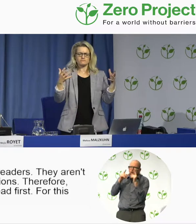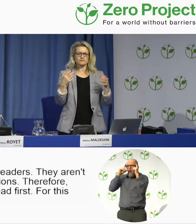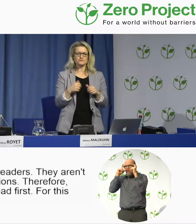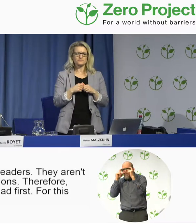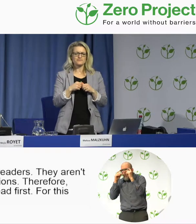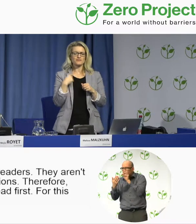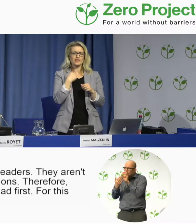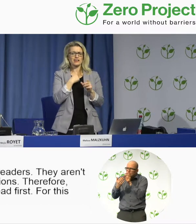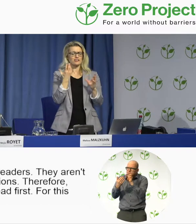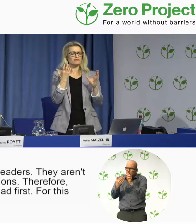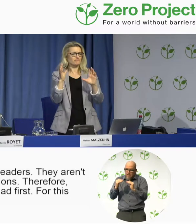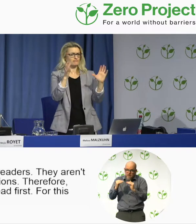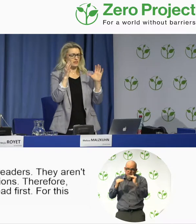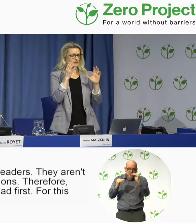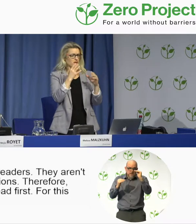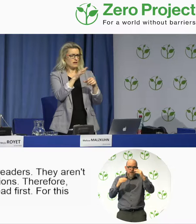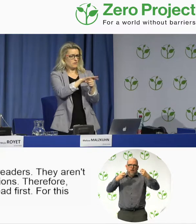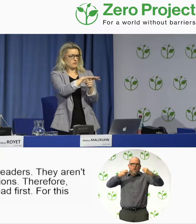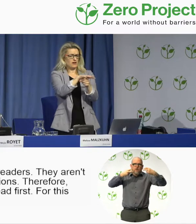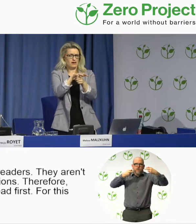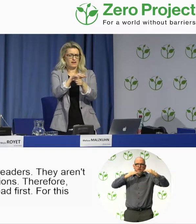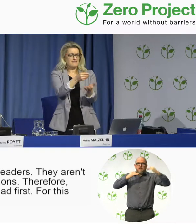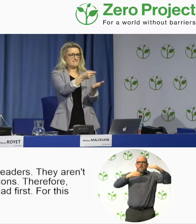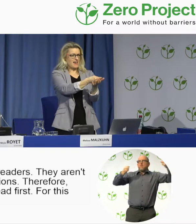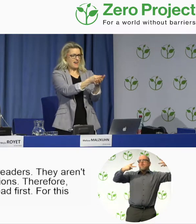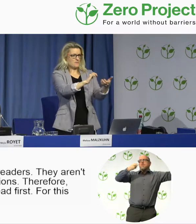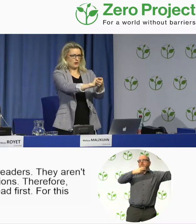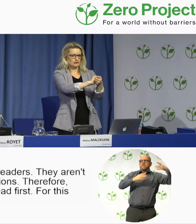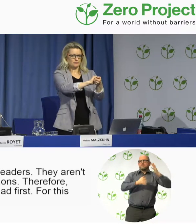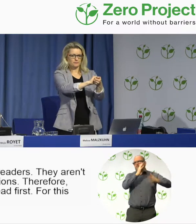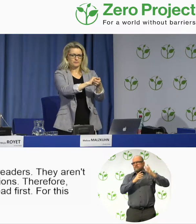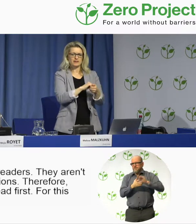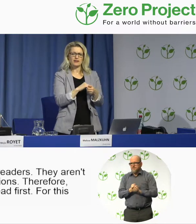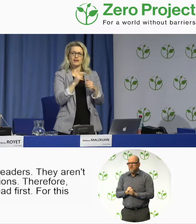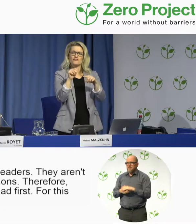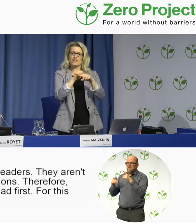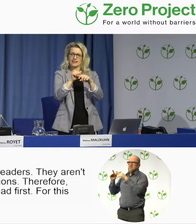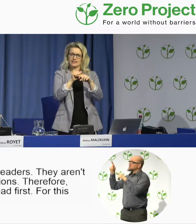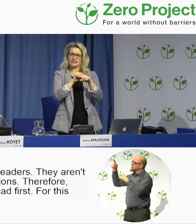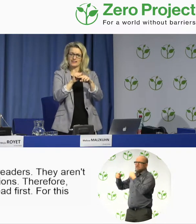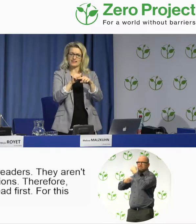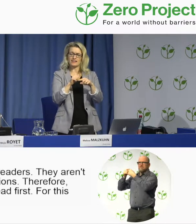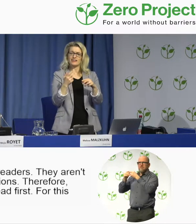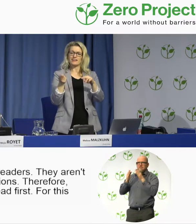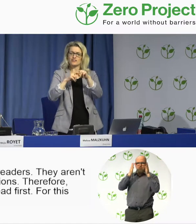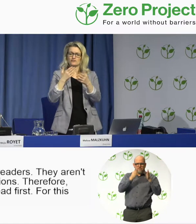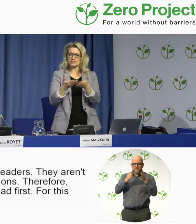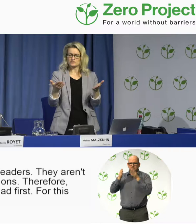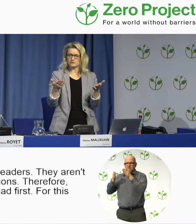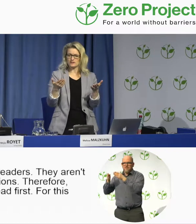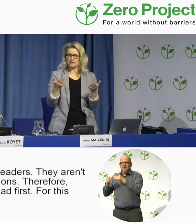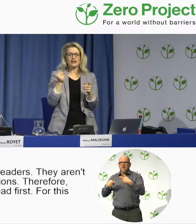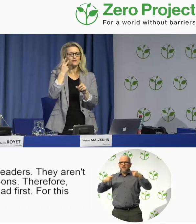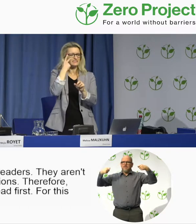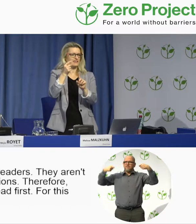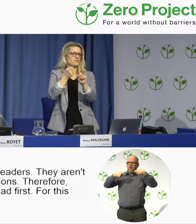Okay, so for this program then to scale, we need to find a local implementer and funding